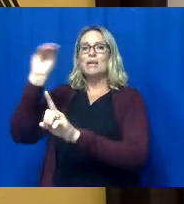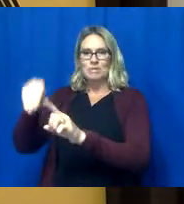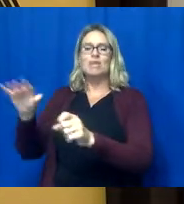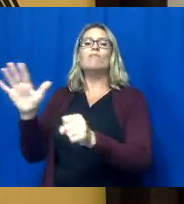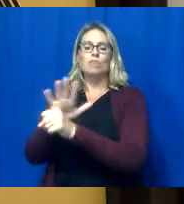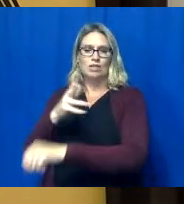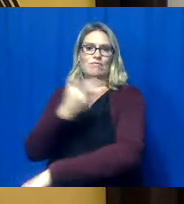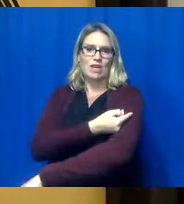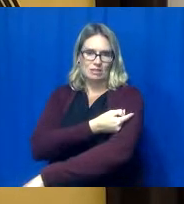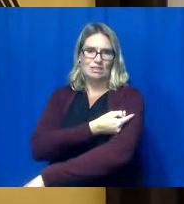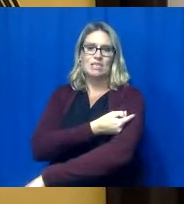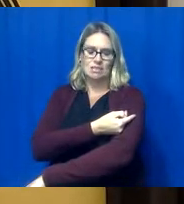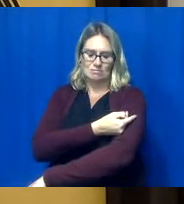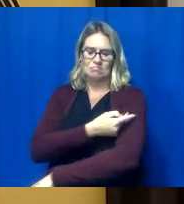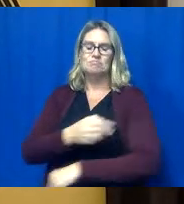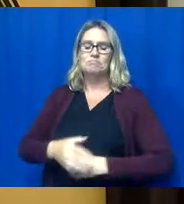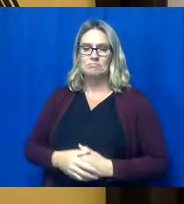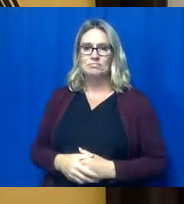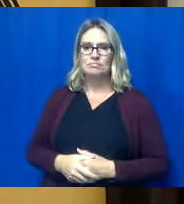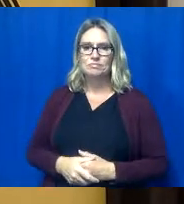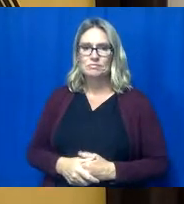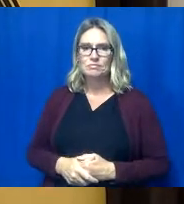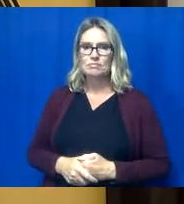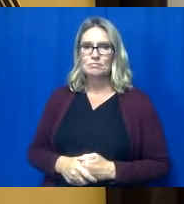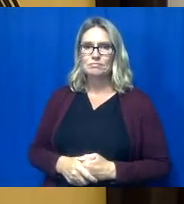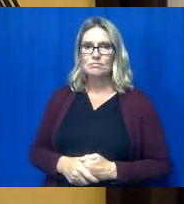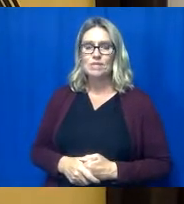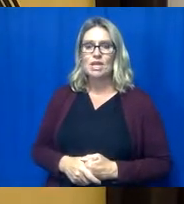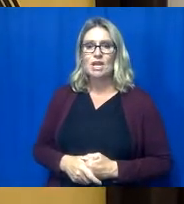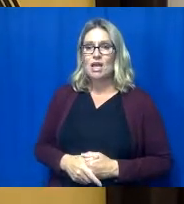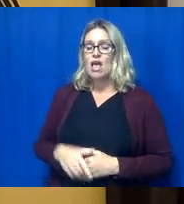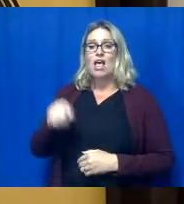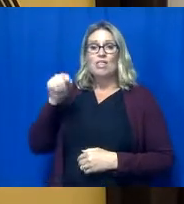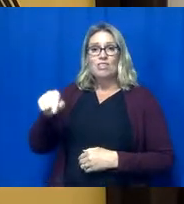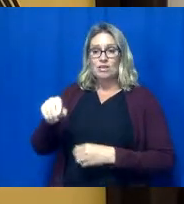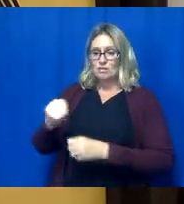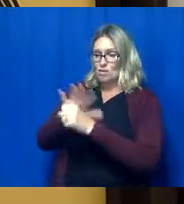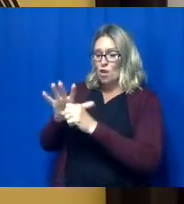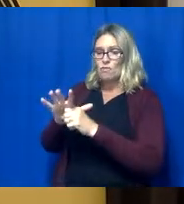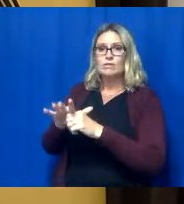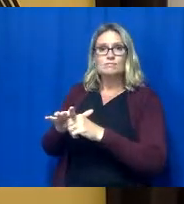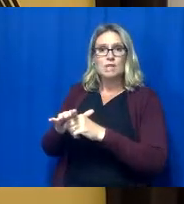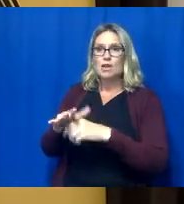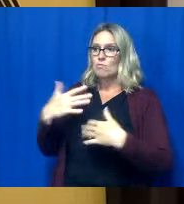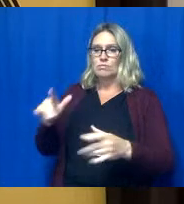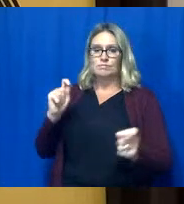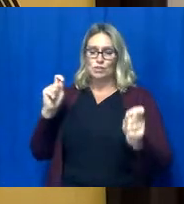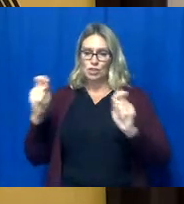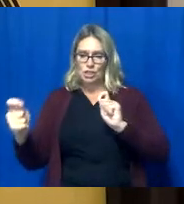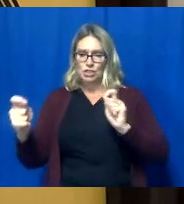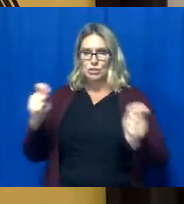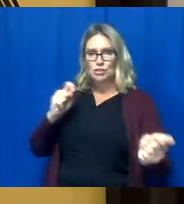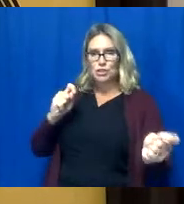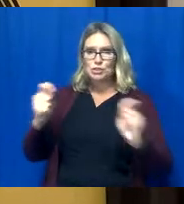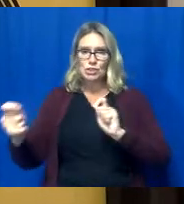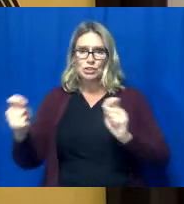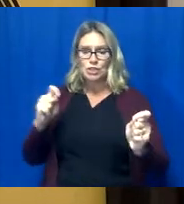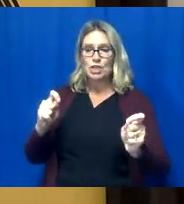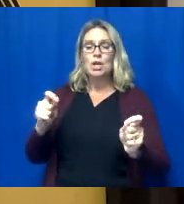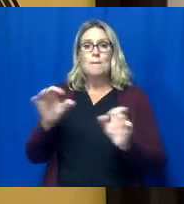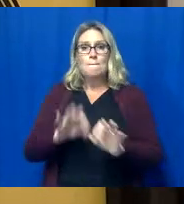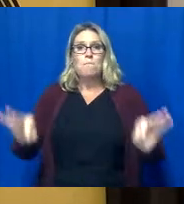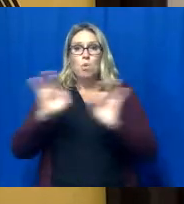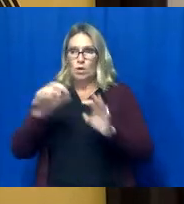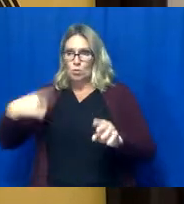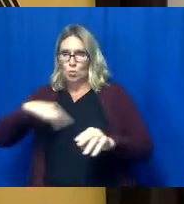vaccinated. This pandemic has constantly changed and is imperative that we are able to adapt as well.